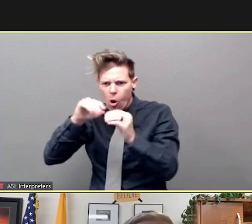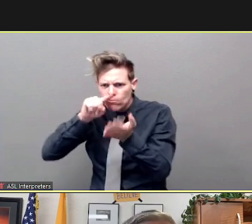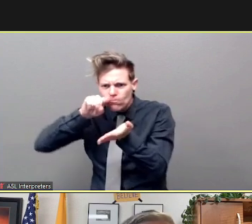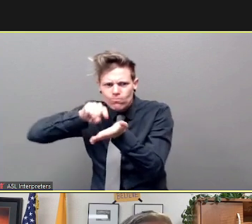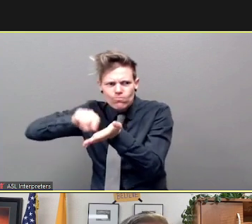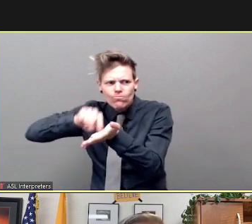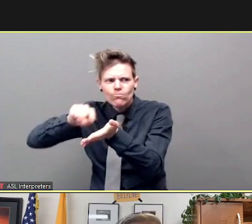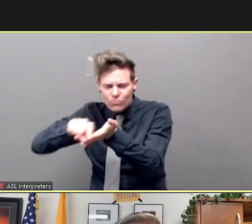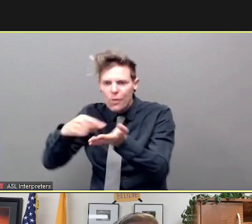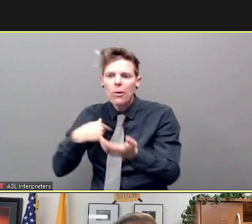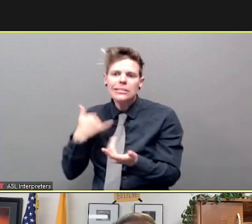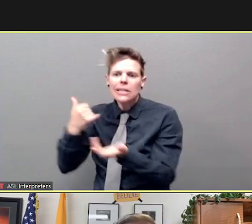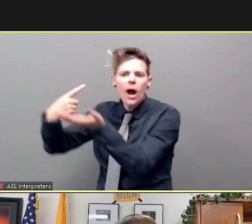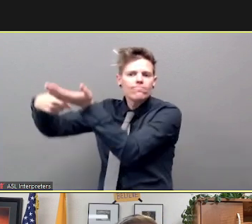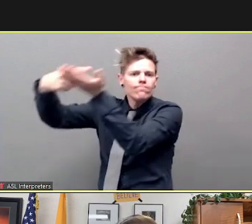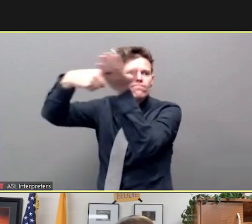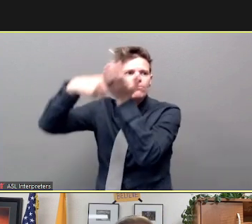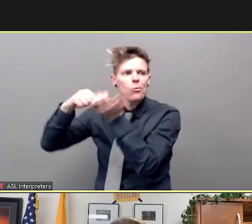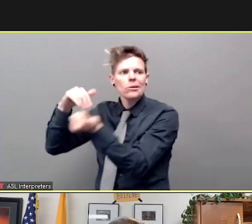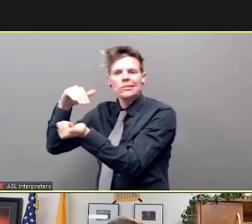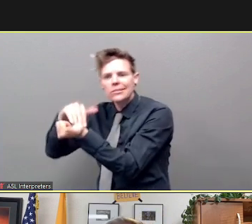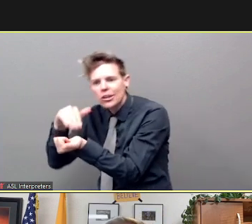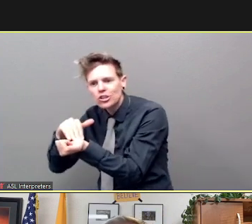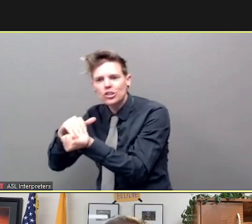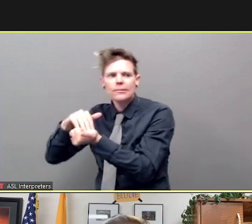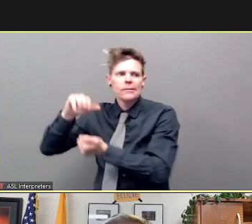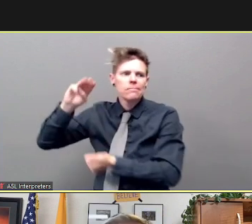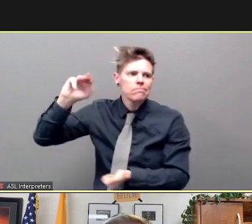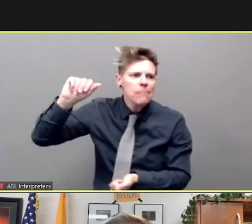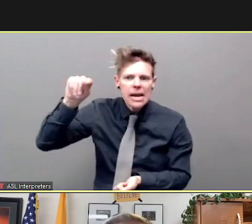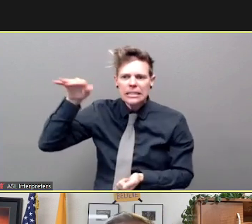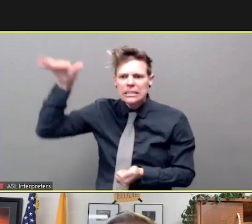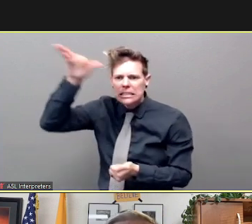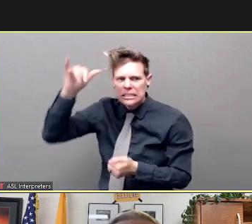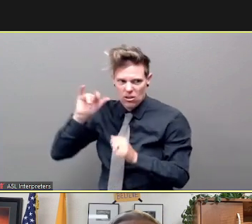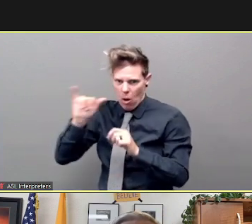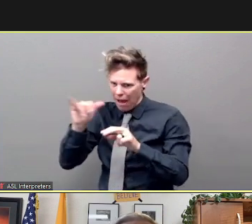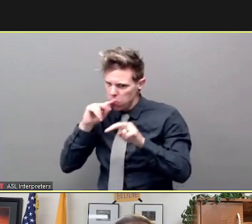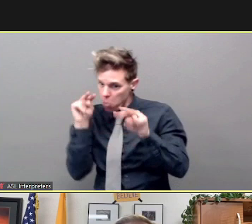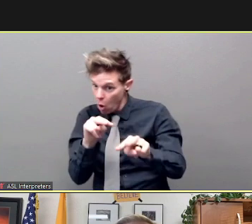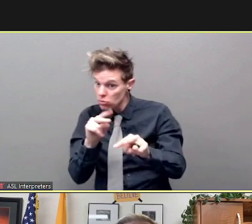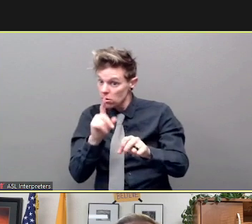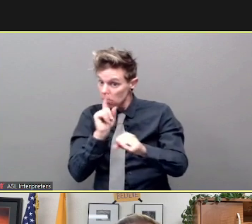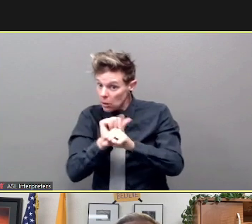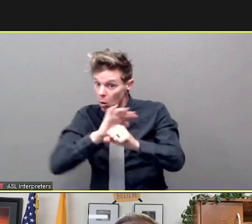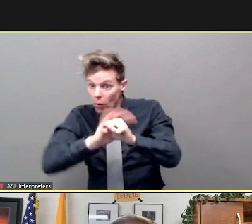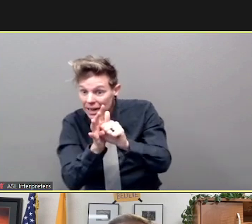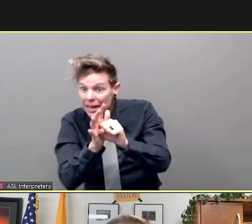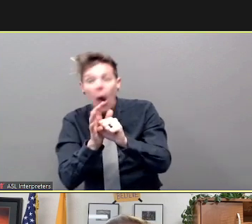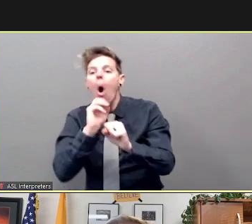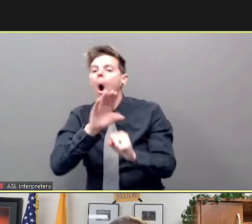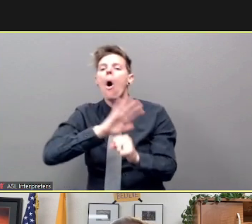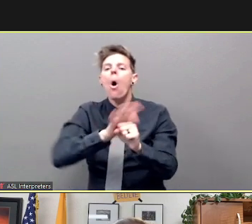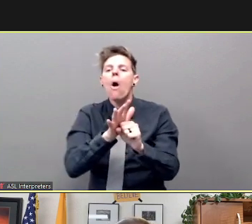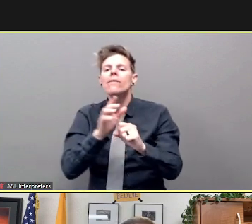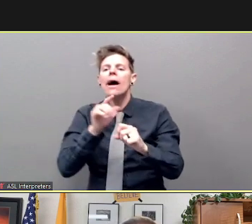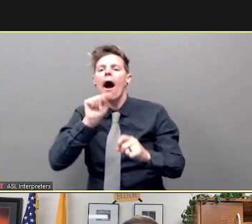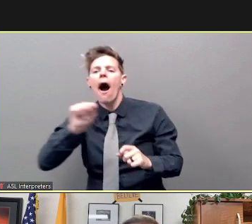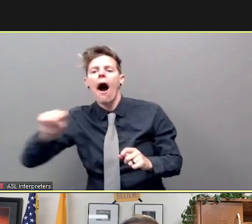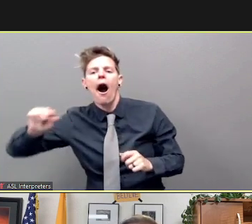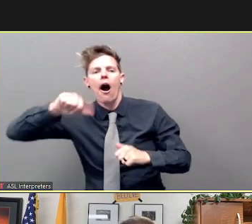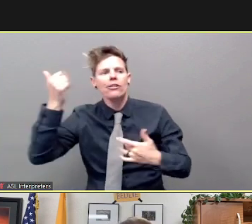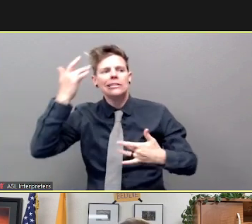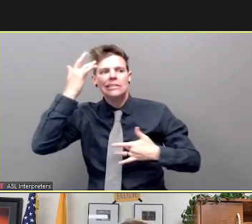advisory team, about making sure that we're responding over the long run to have resources available for people who want to